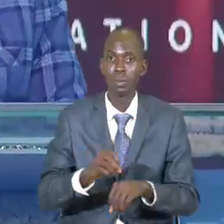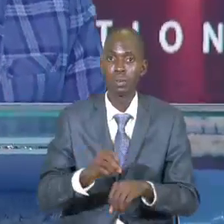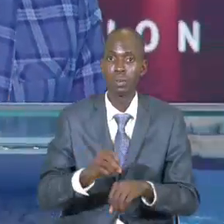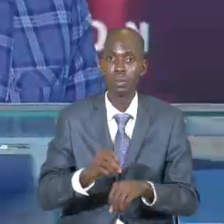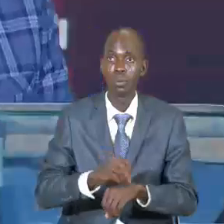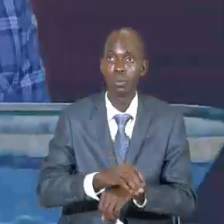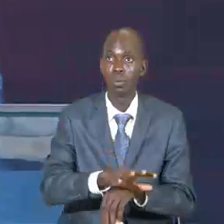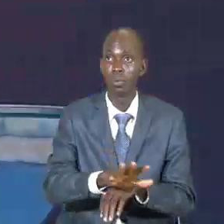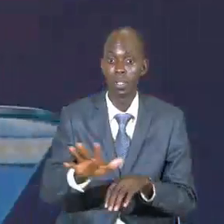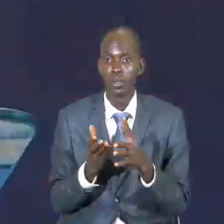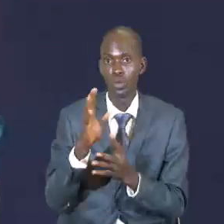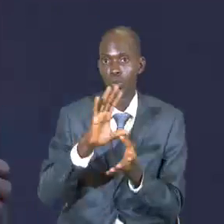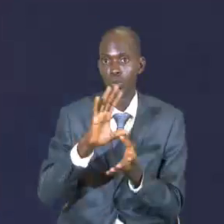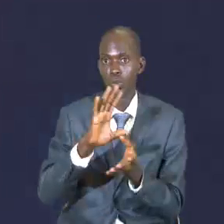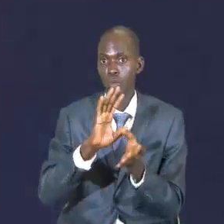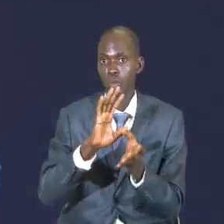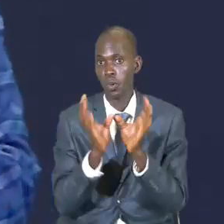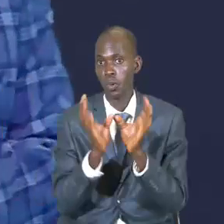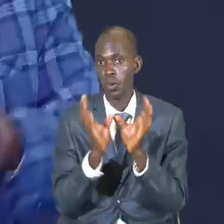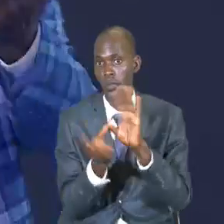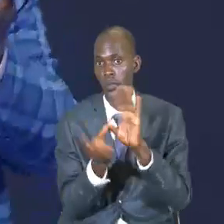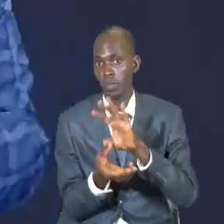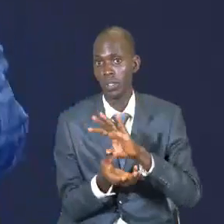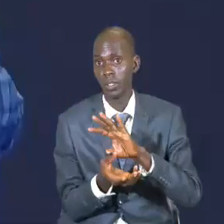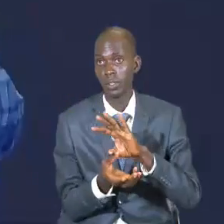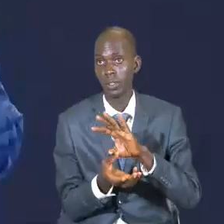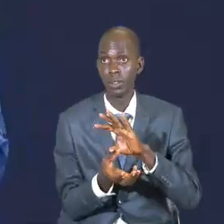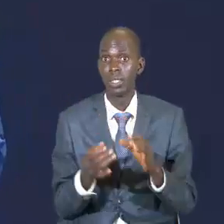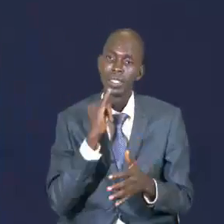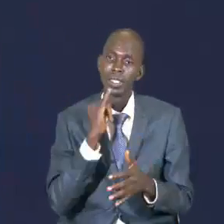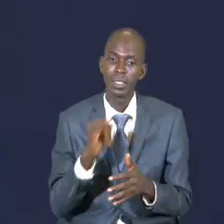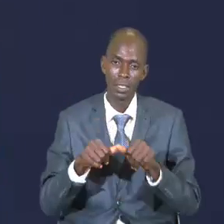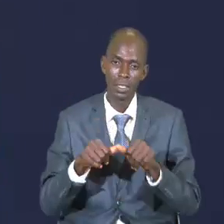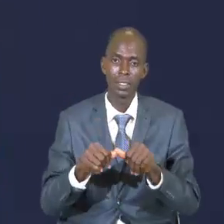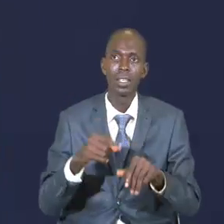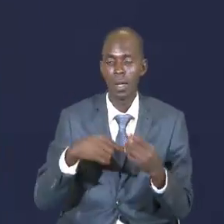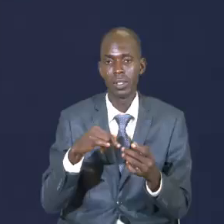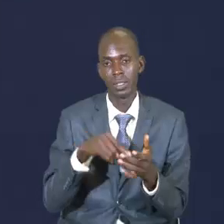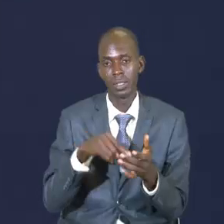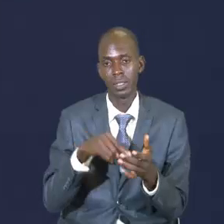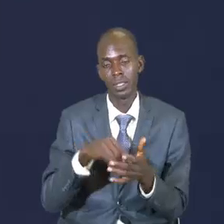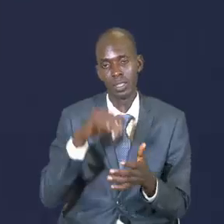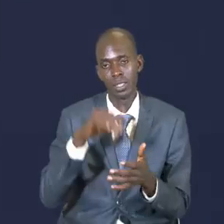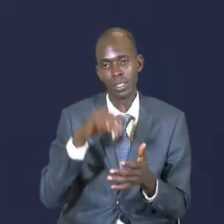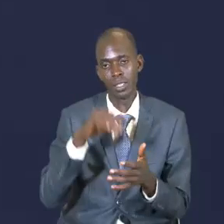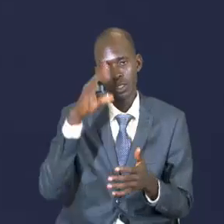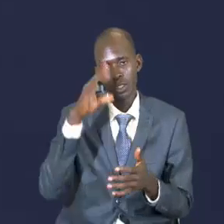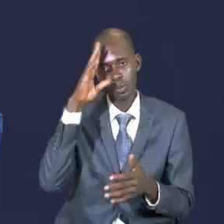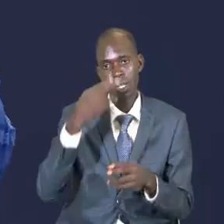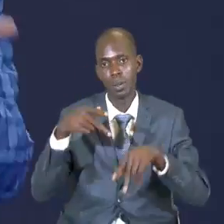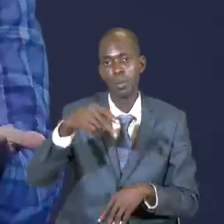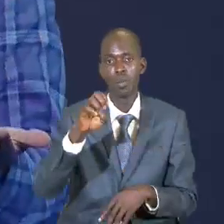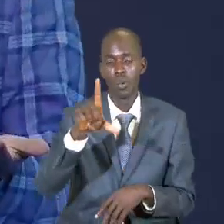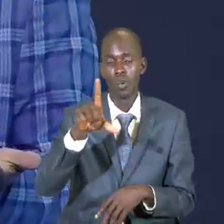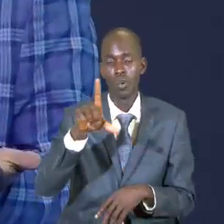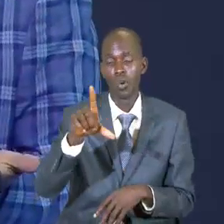still about this man, Paul. And the reason we're bringing him as an example, as a model,